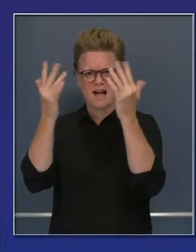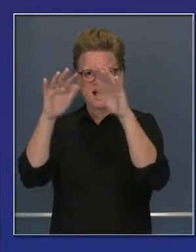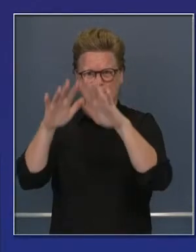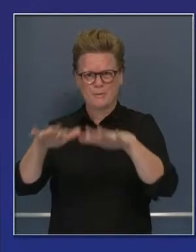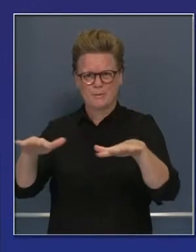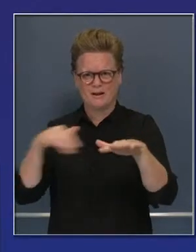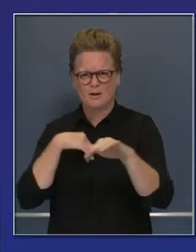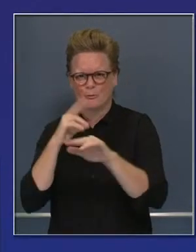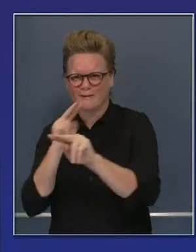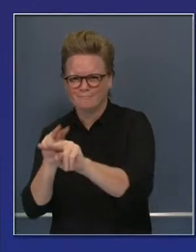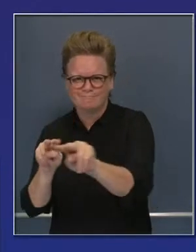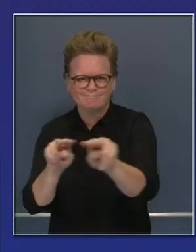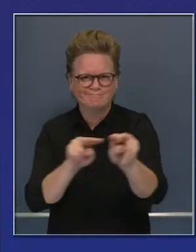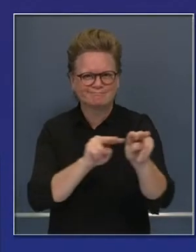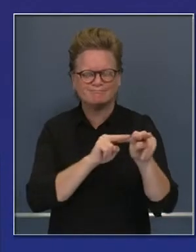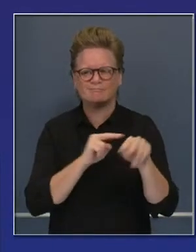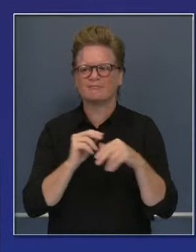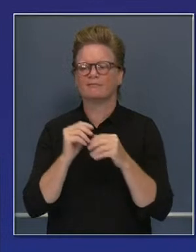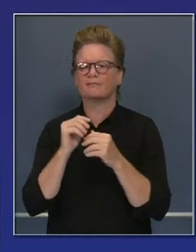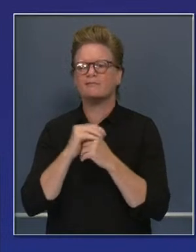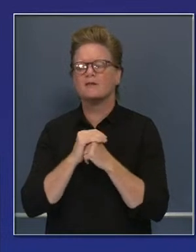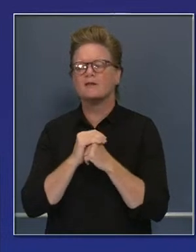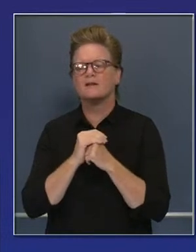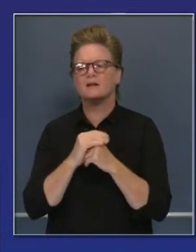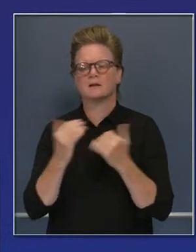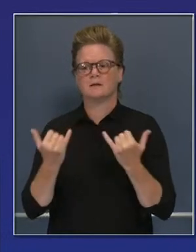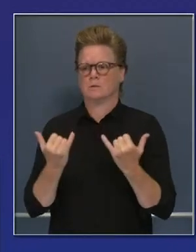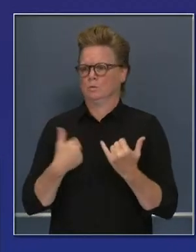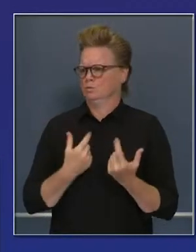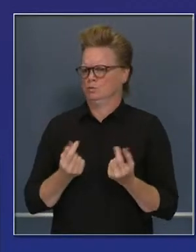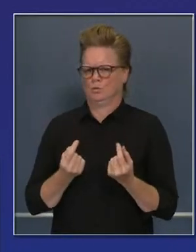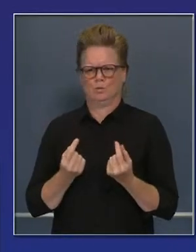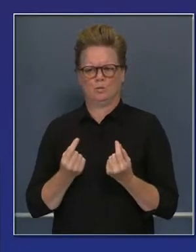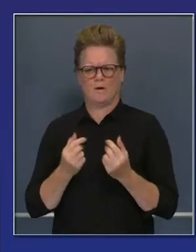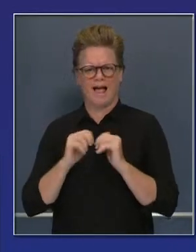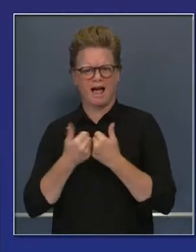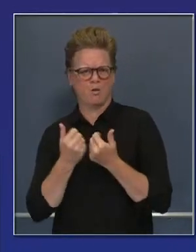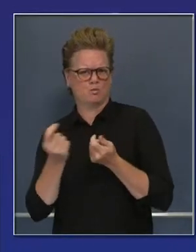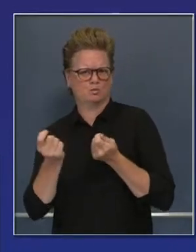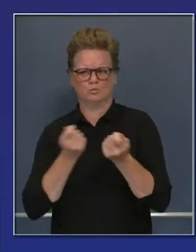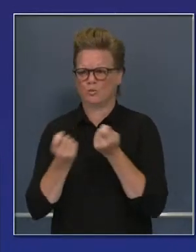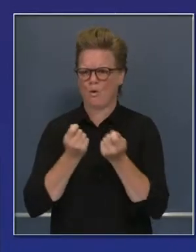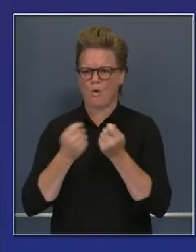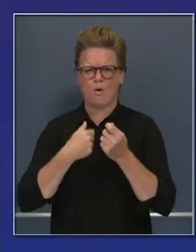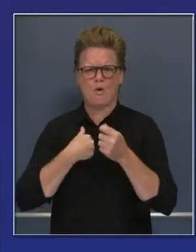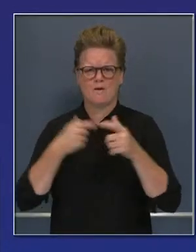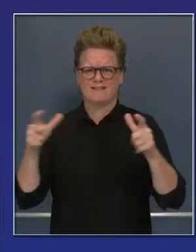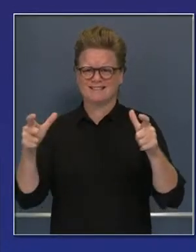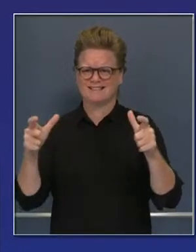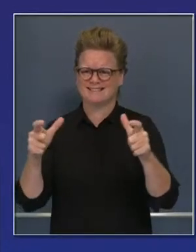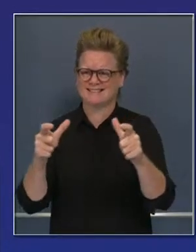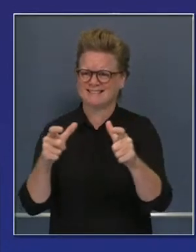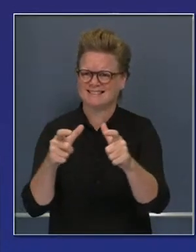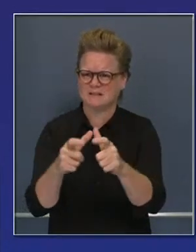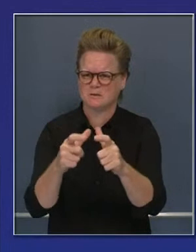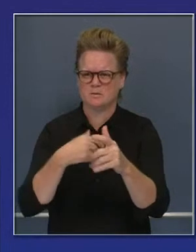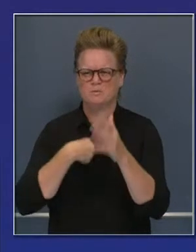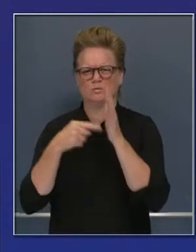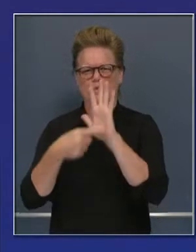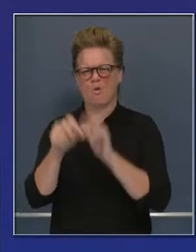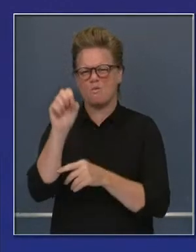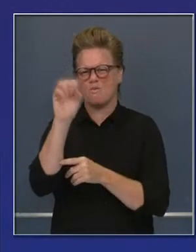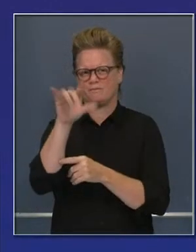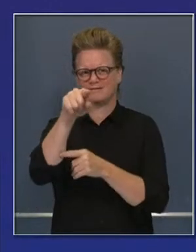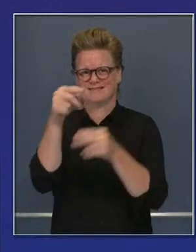me give you an update on the progress on active wildfires over the course of the last number of weeks. Just a week or so ago, 6